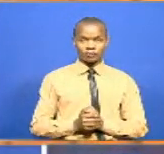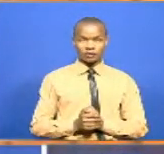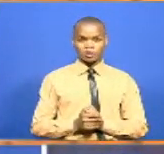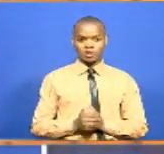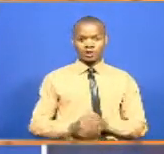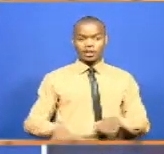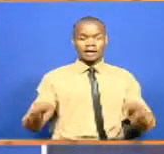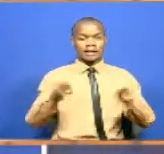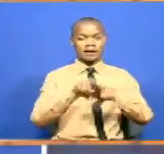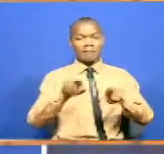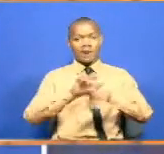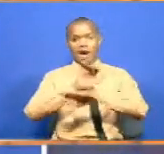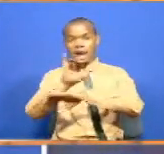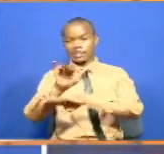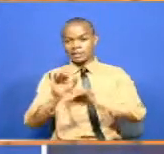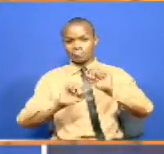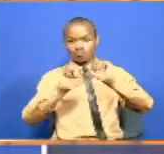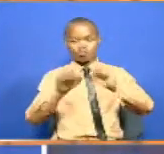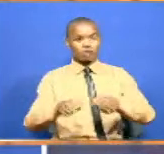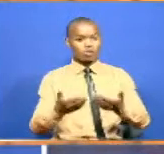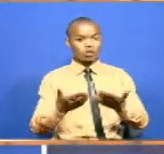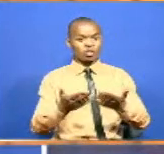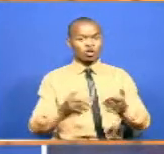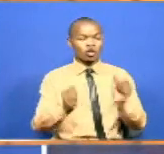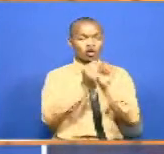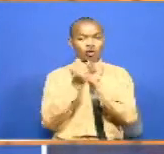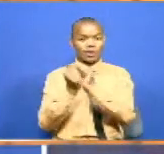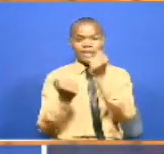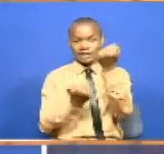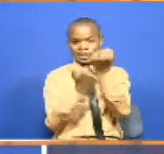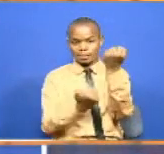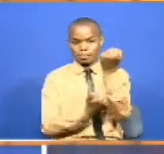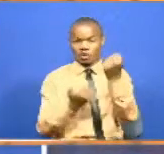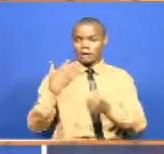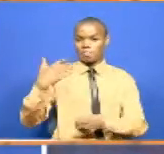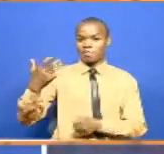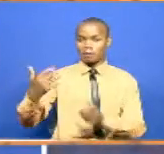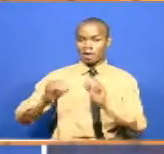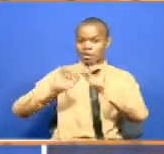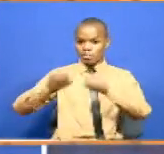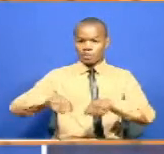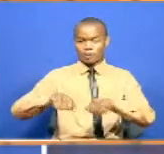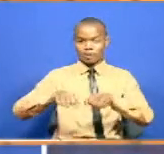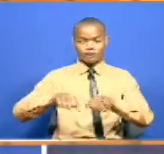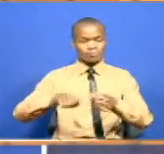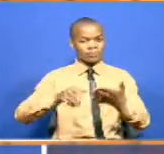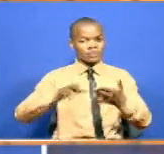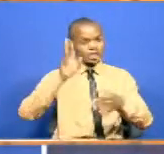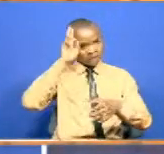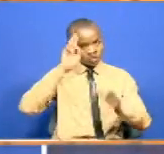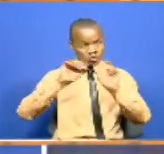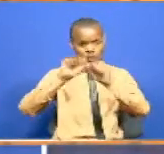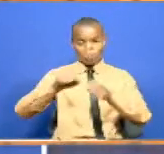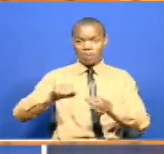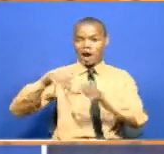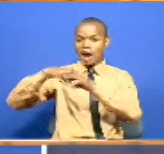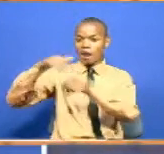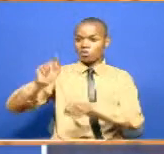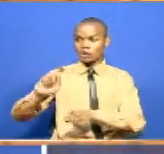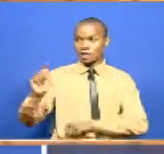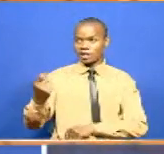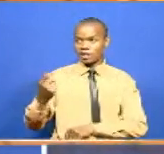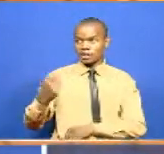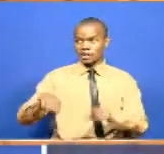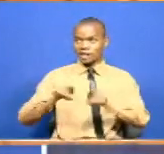Such a request or request shall be accompanied by supporting documents to establish the purpose of their exit from Kenya, and